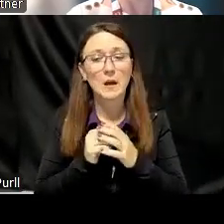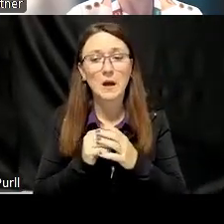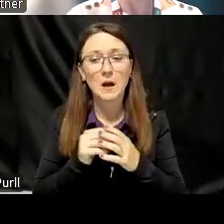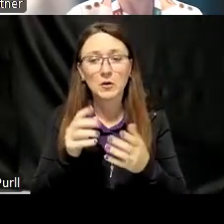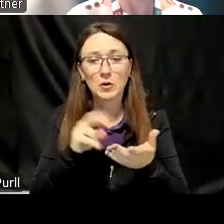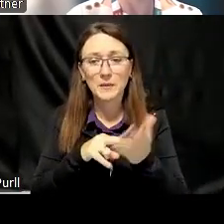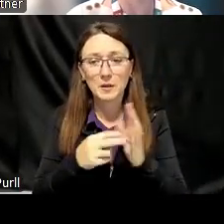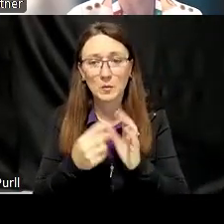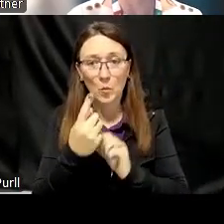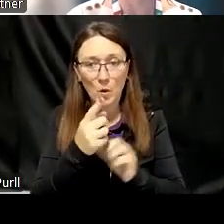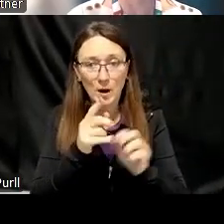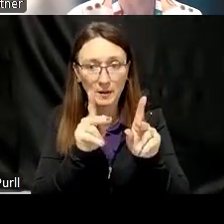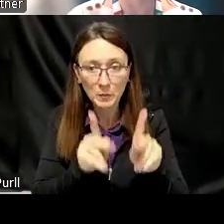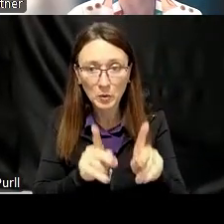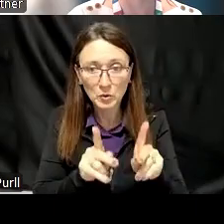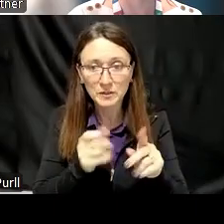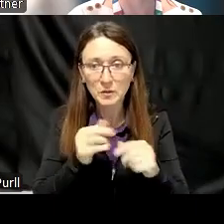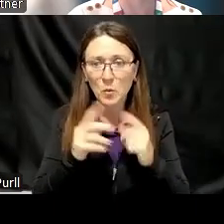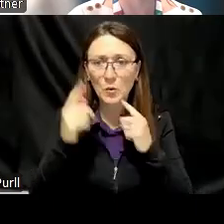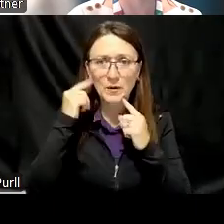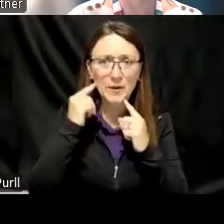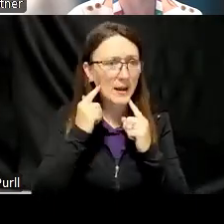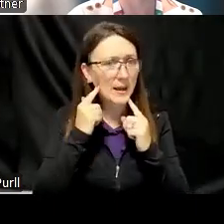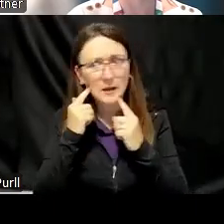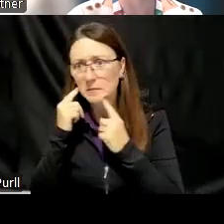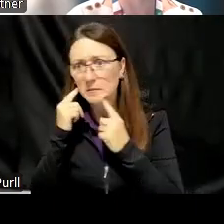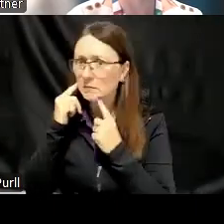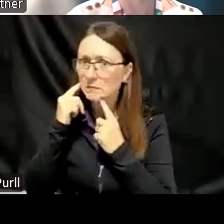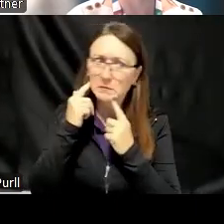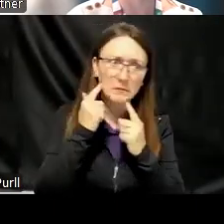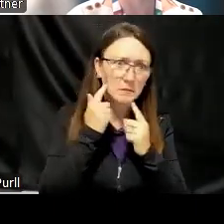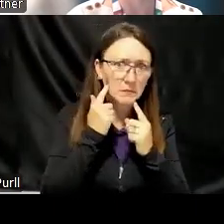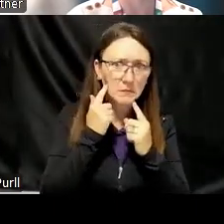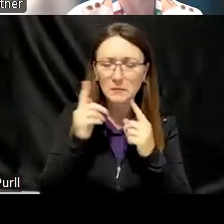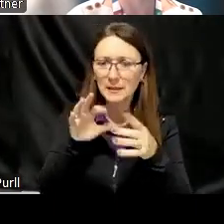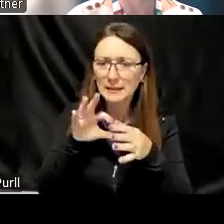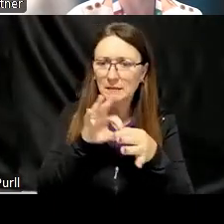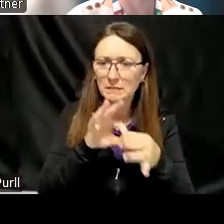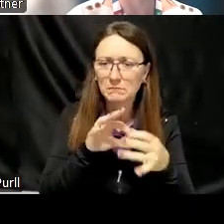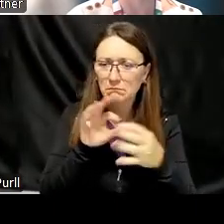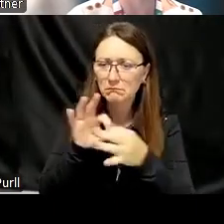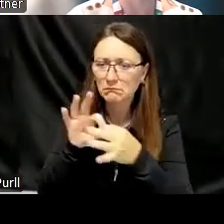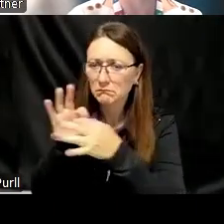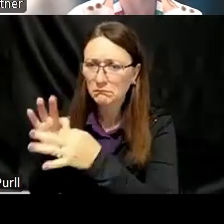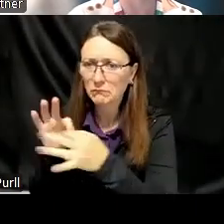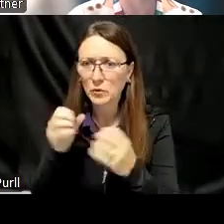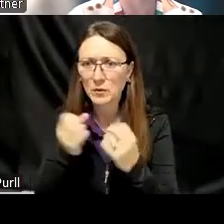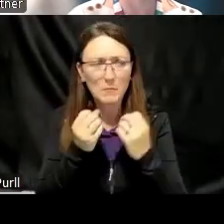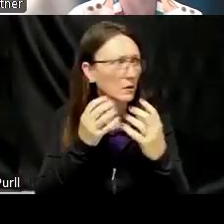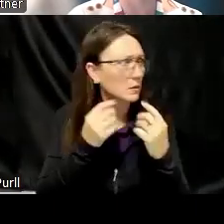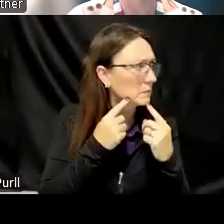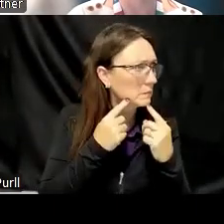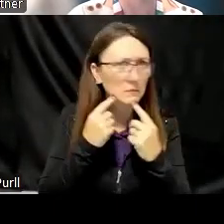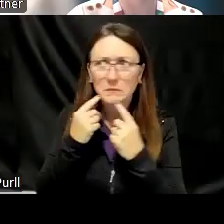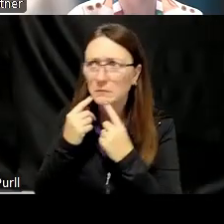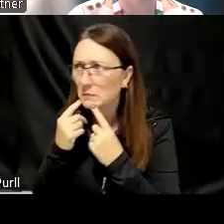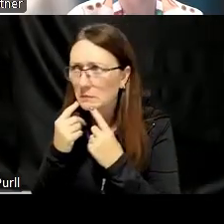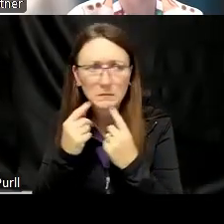person, or are we moving our head and engaging in a multi-person conversation?